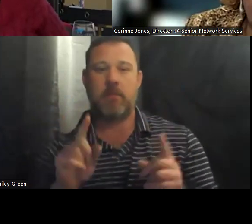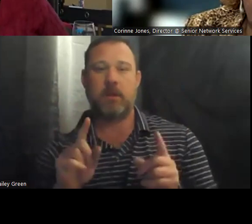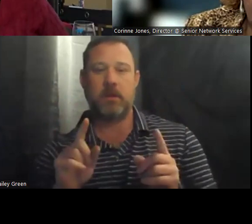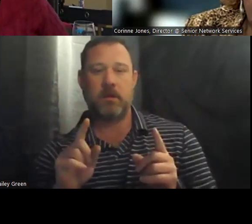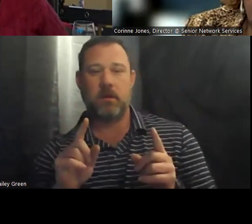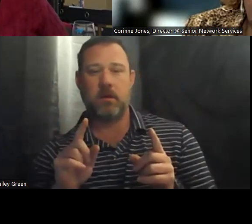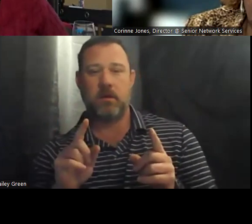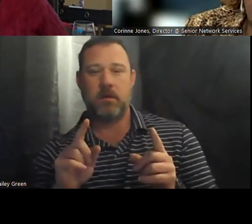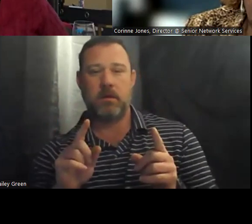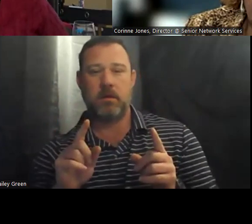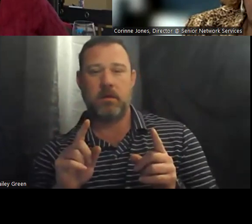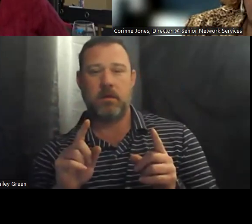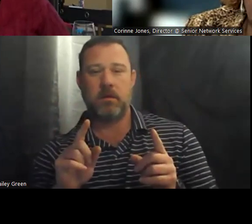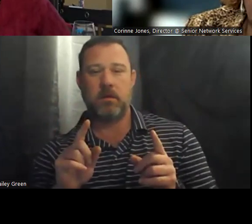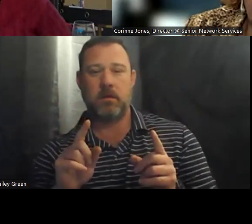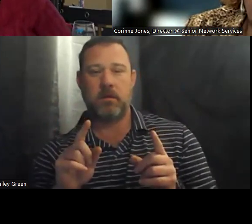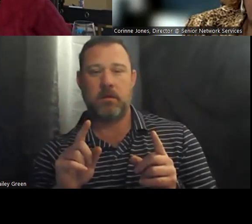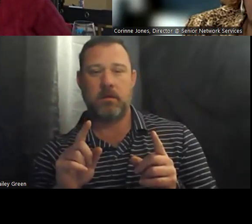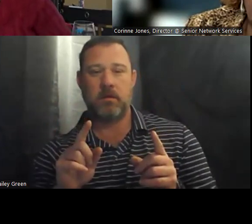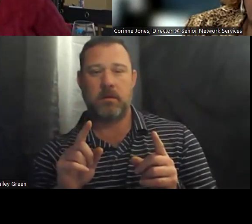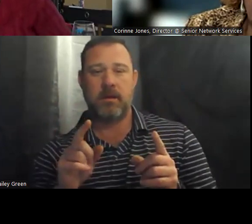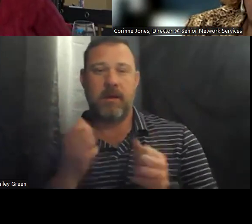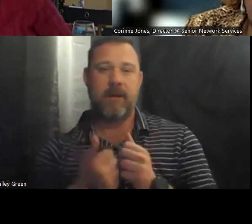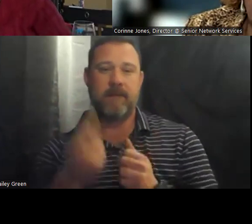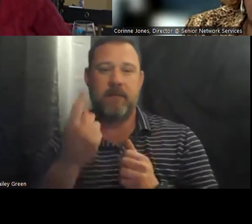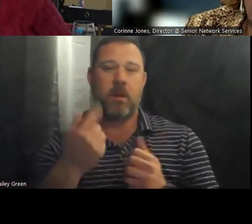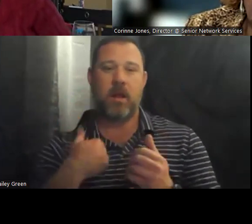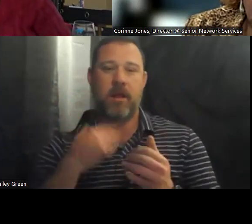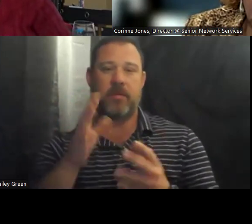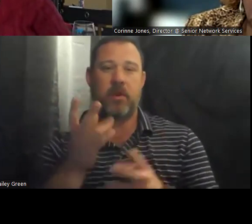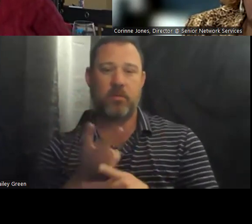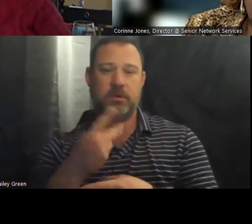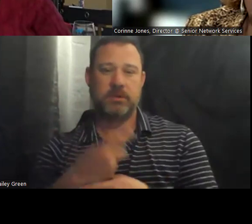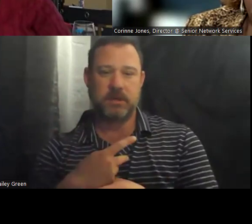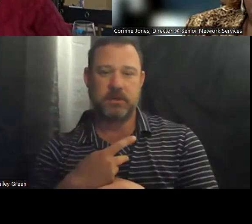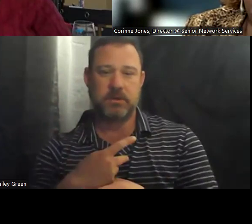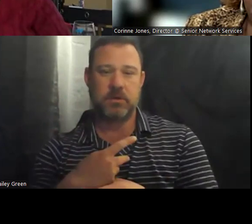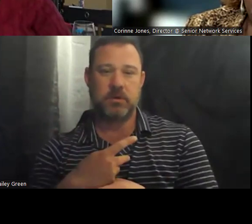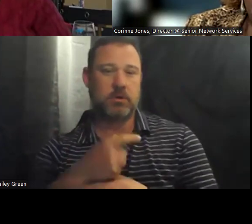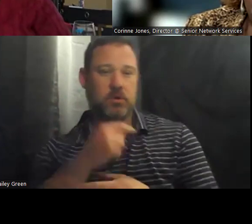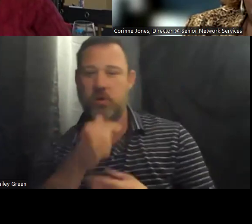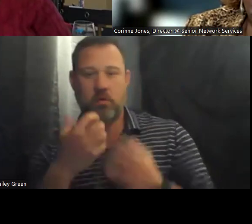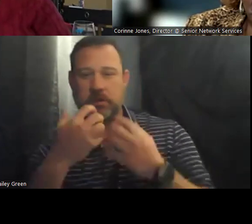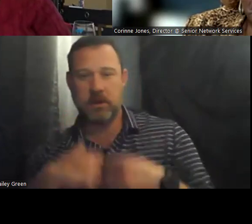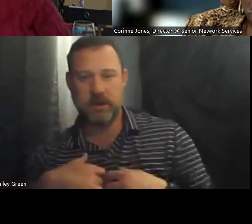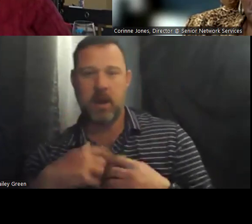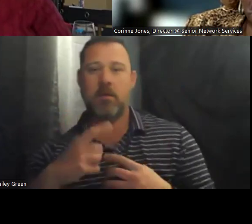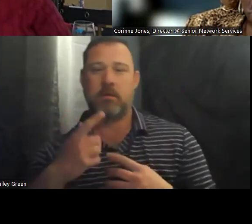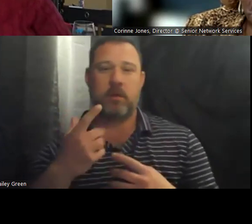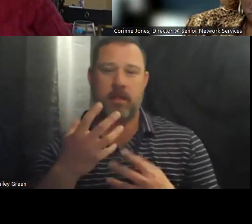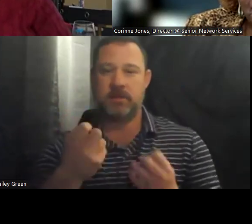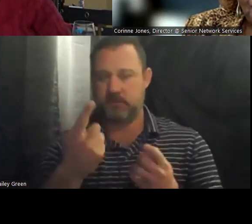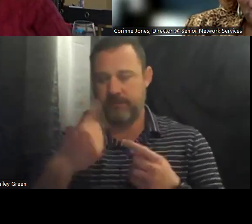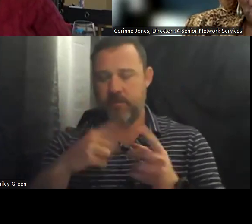because, again, everybody has their procedures in place. And again, I'm a big proponent of don't tear it down unless you know why it's up in the first